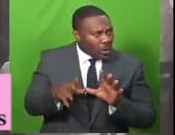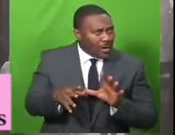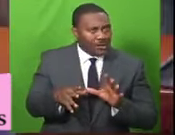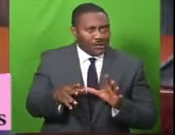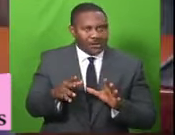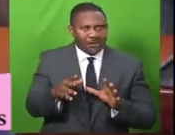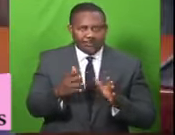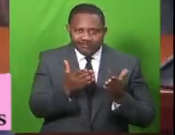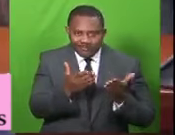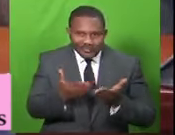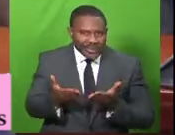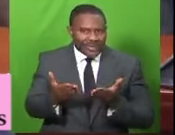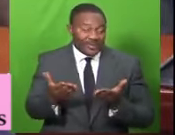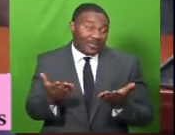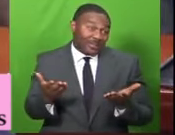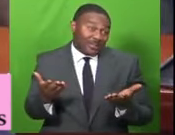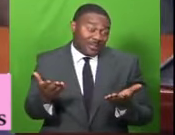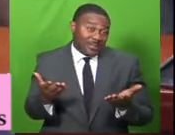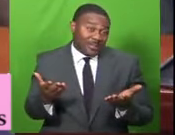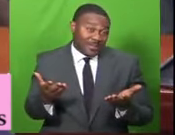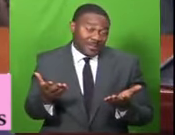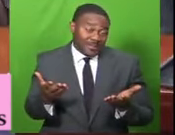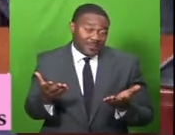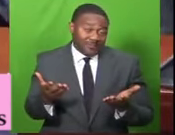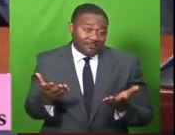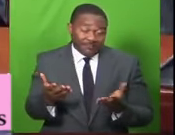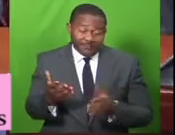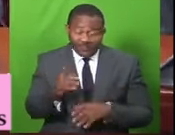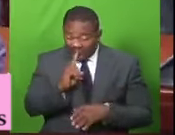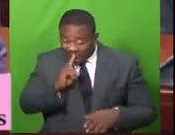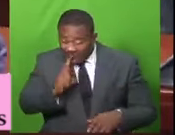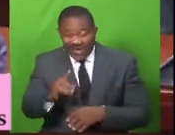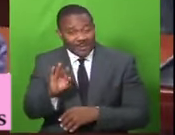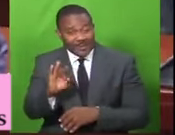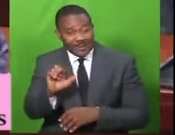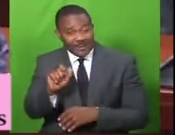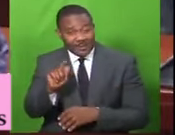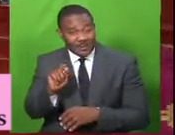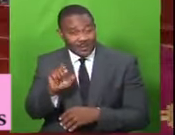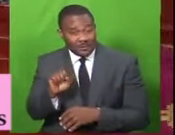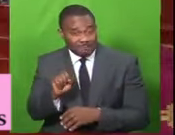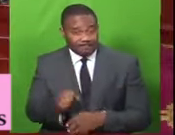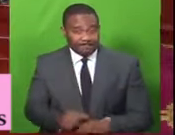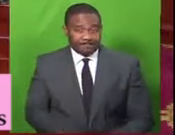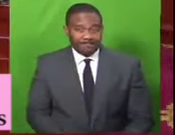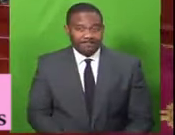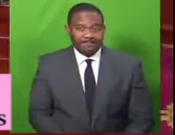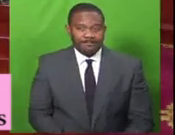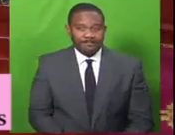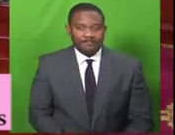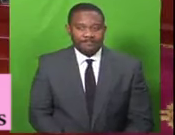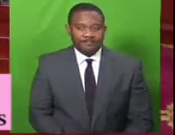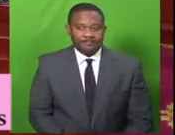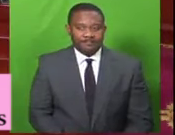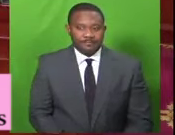facts. That is the attitude of some people. And the Speaker,